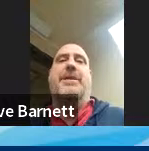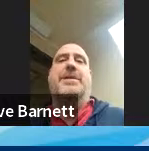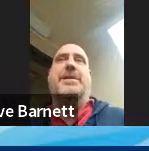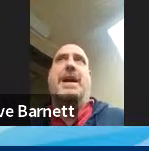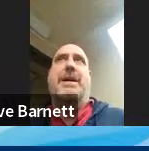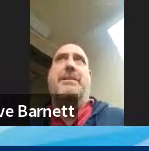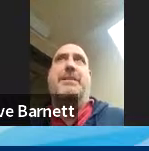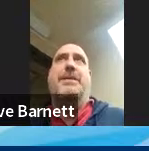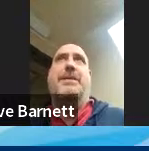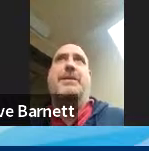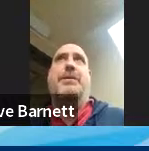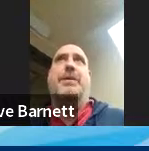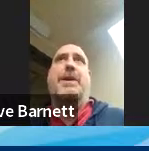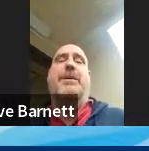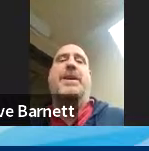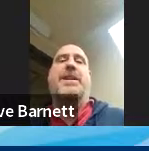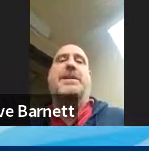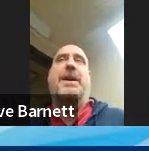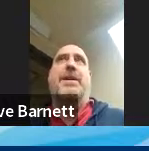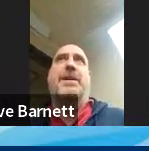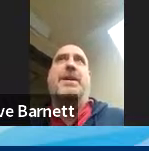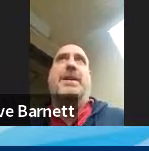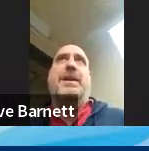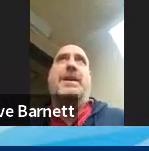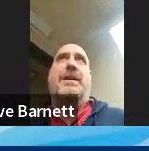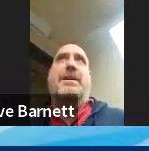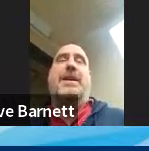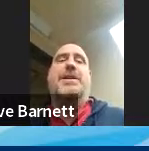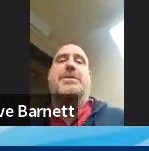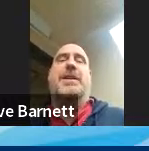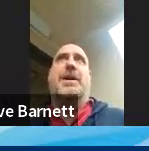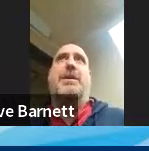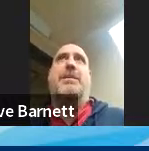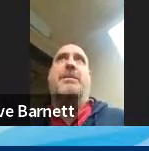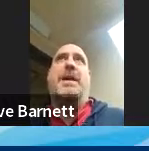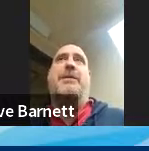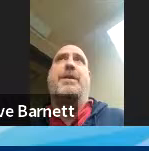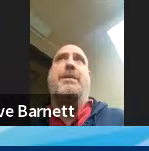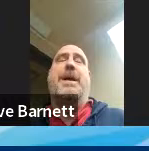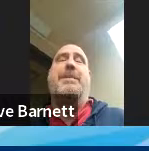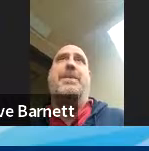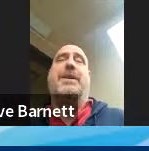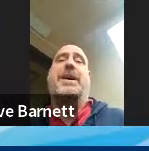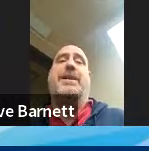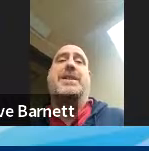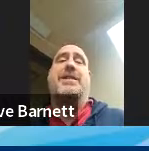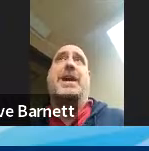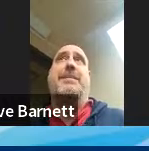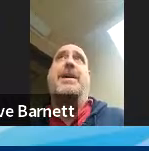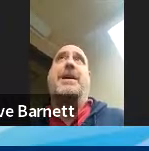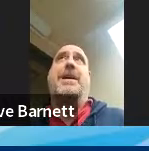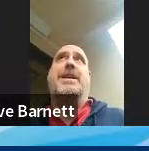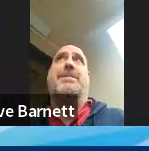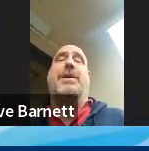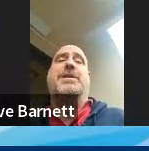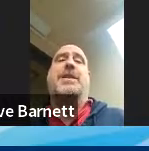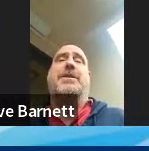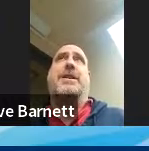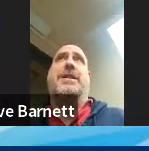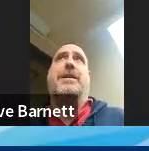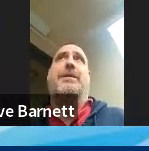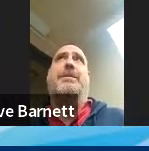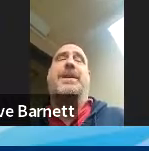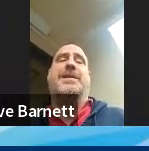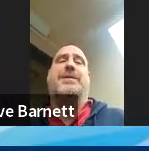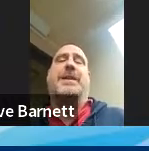was out of bounds. Greg, when he talks about issues with the tunnel, my people, the Cowlitz Indian tribe, is opposed to